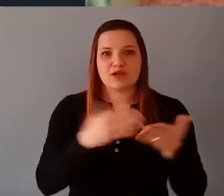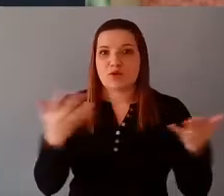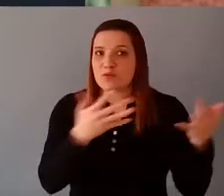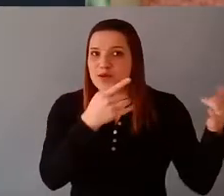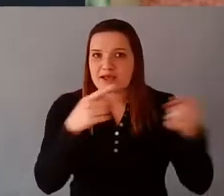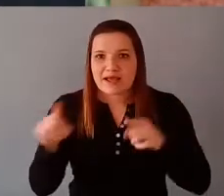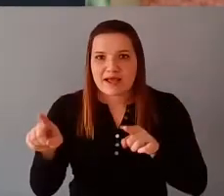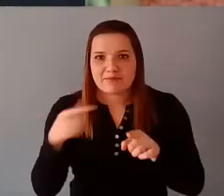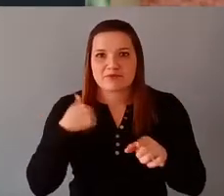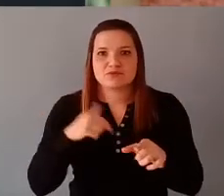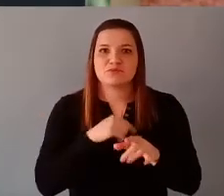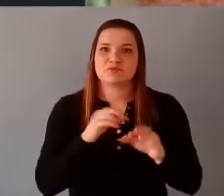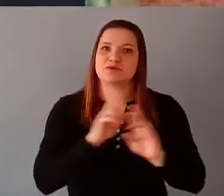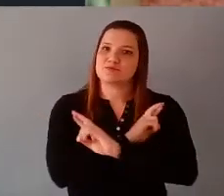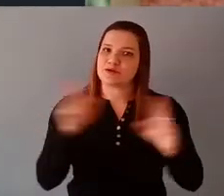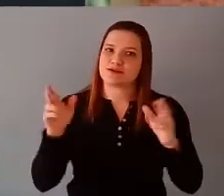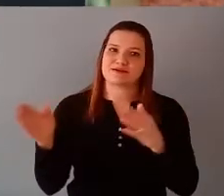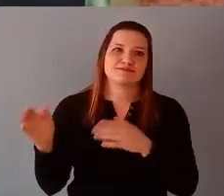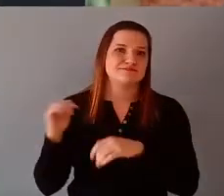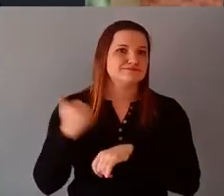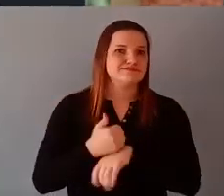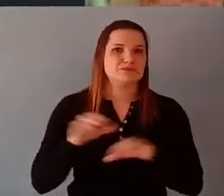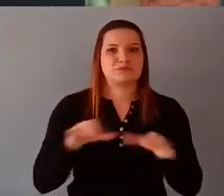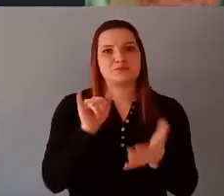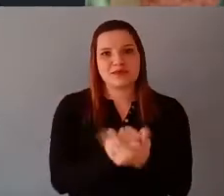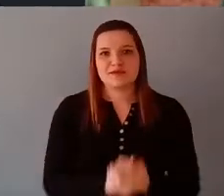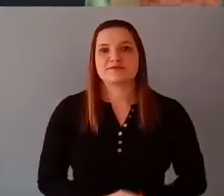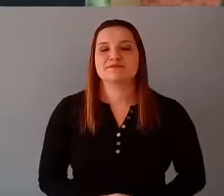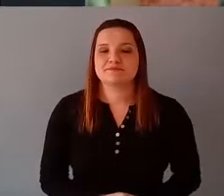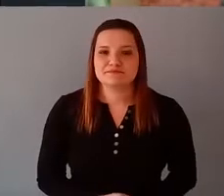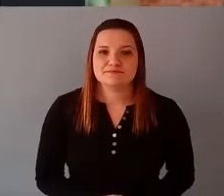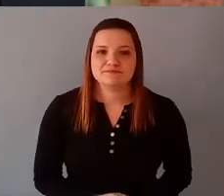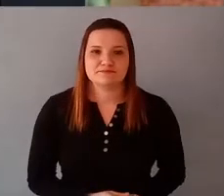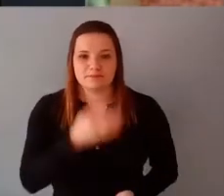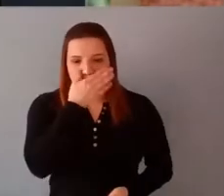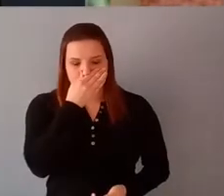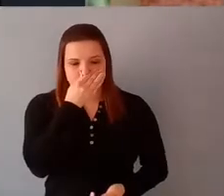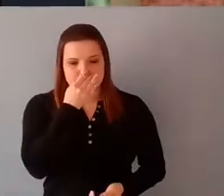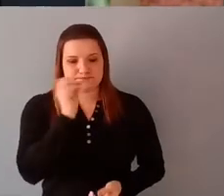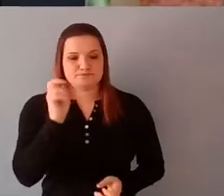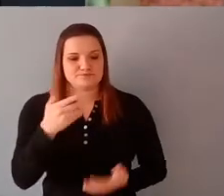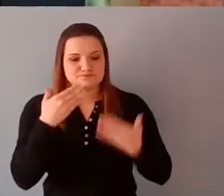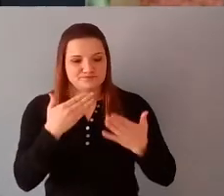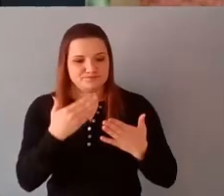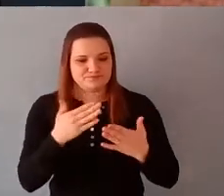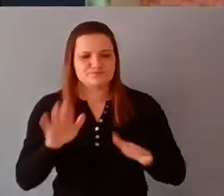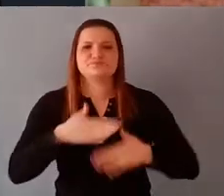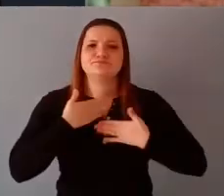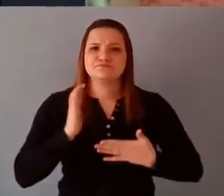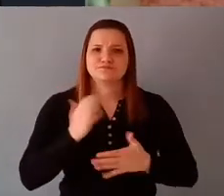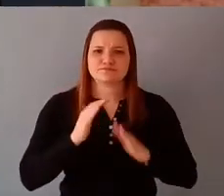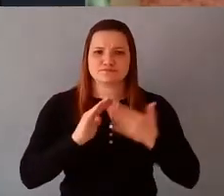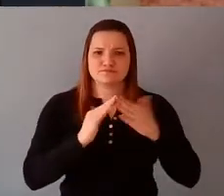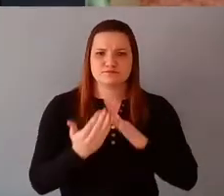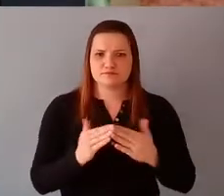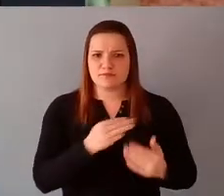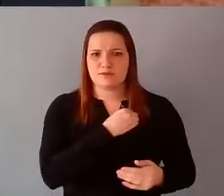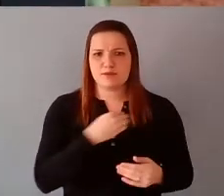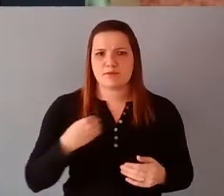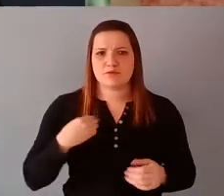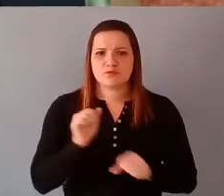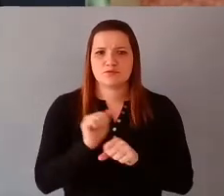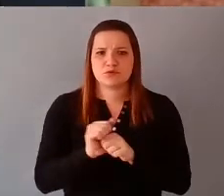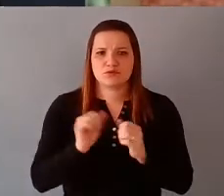that's what we'd be prepared to do. Okay, thank you. So it was suggested by one of our community members that we work